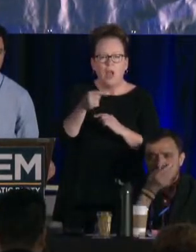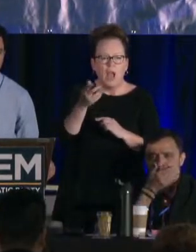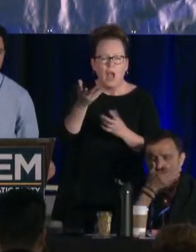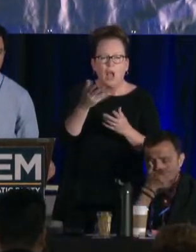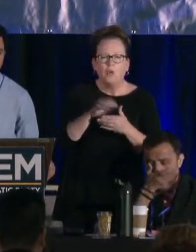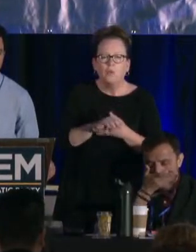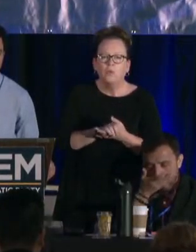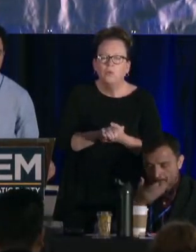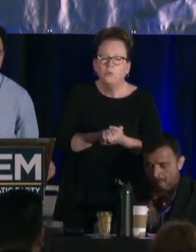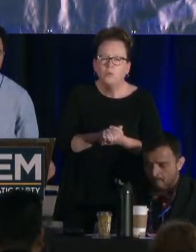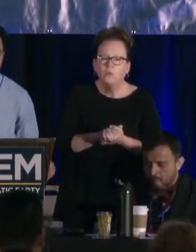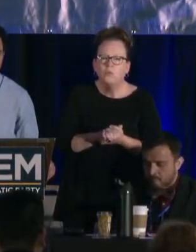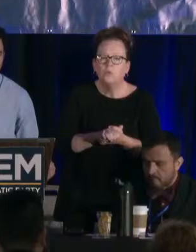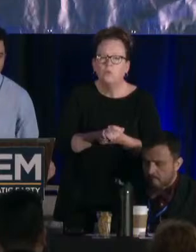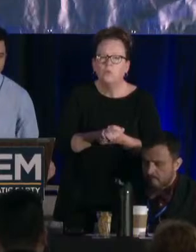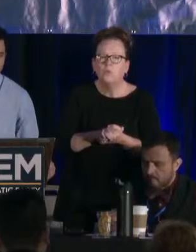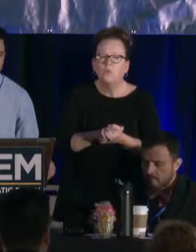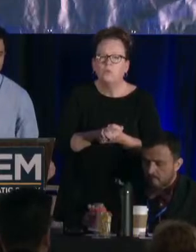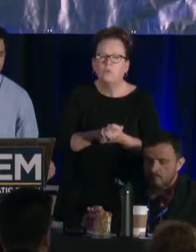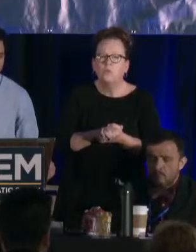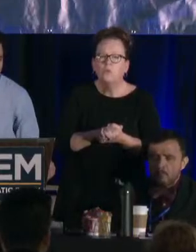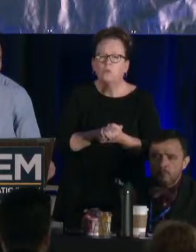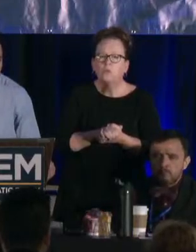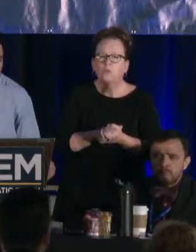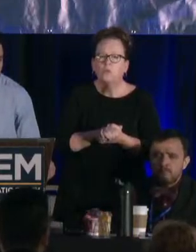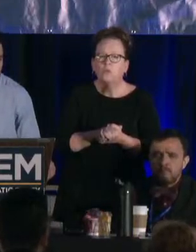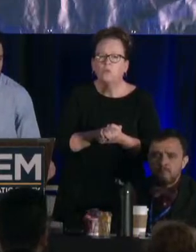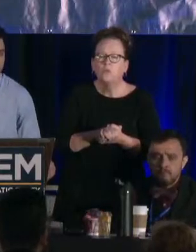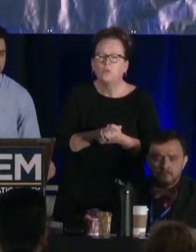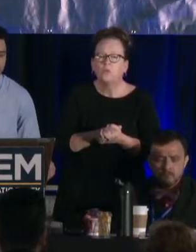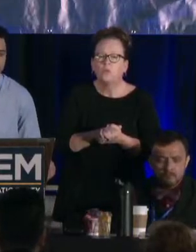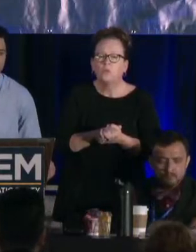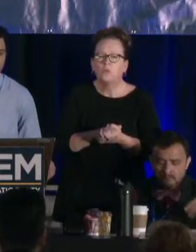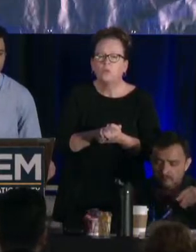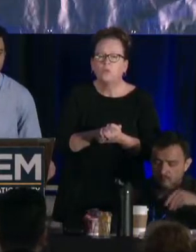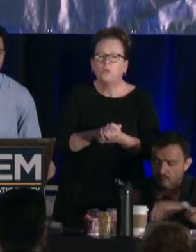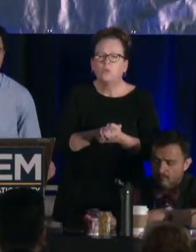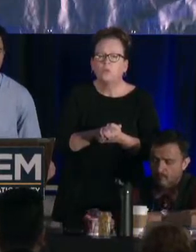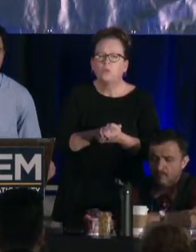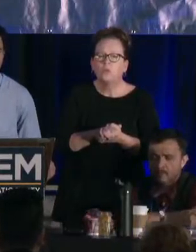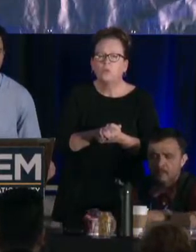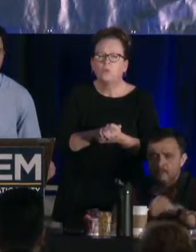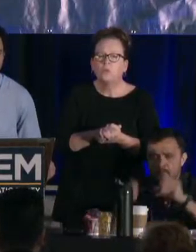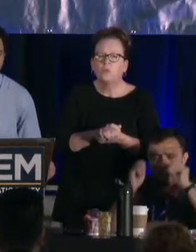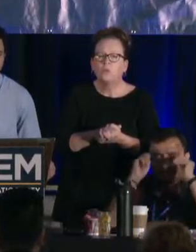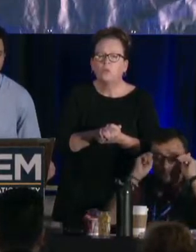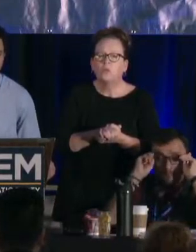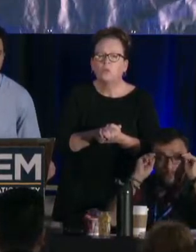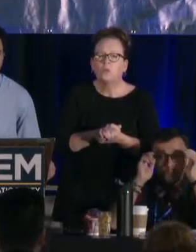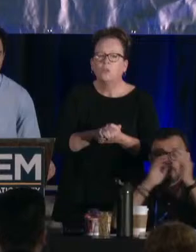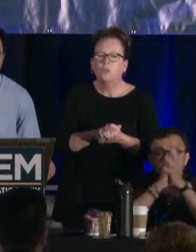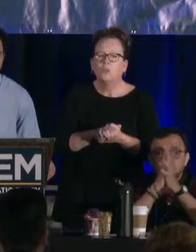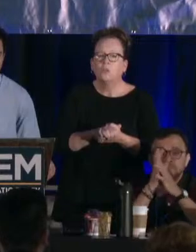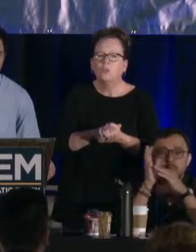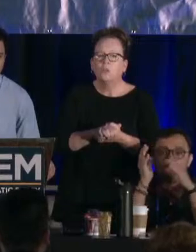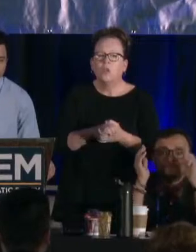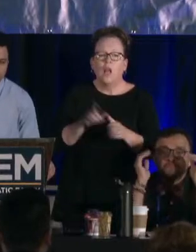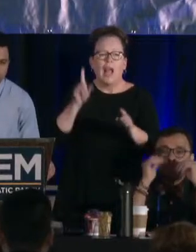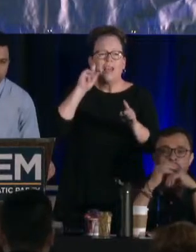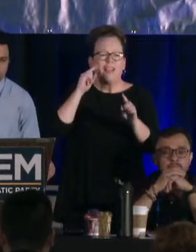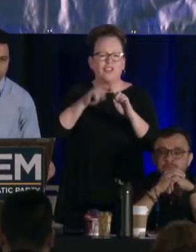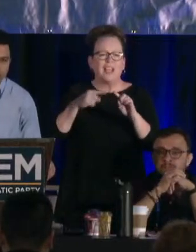want, if you could just give me one sentence. I'm blind. I, just got the packet. I was walking in. My friend read